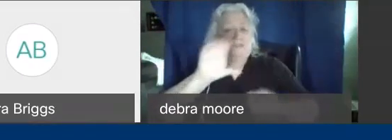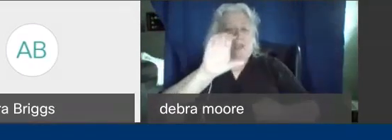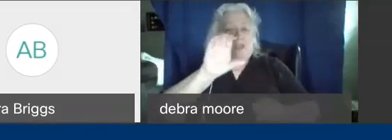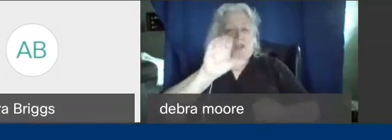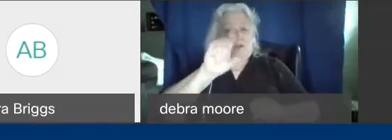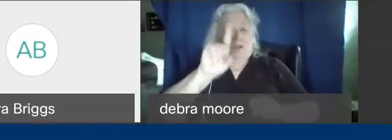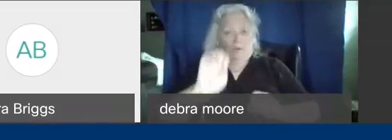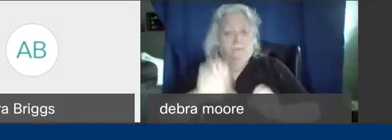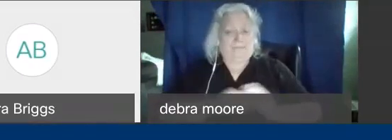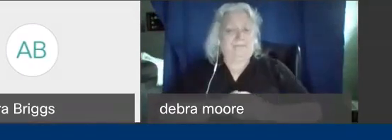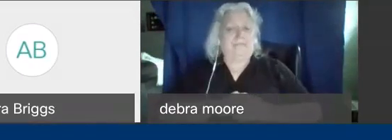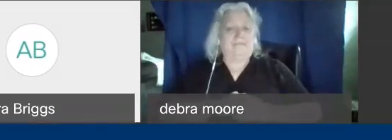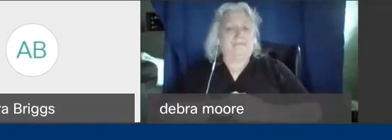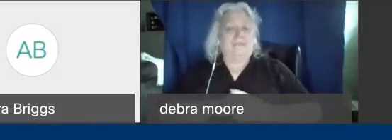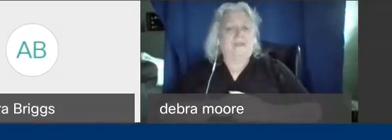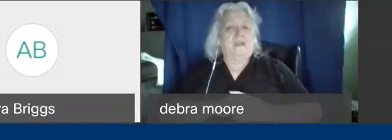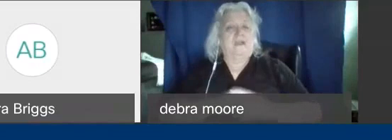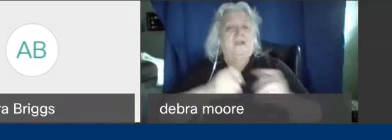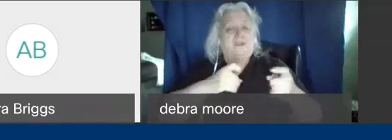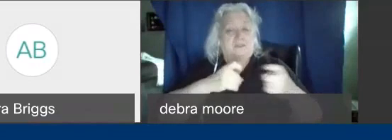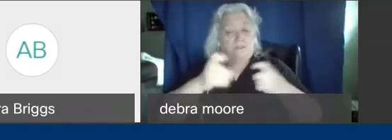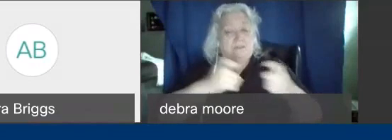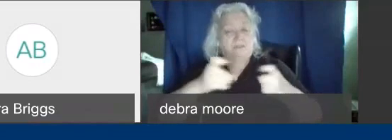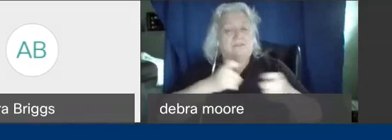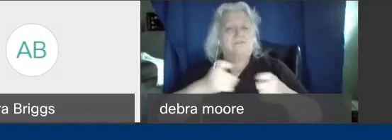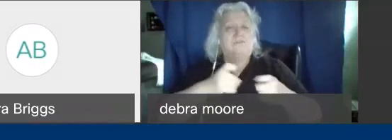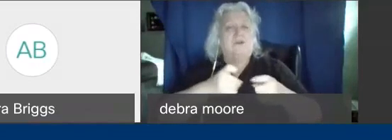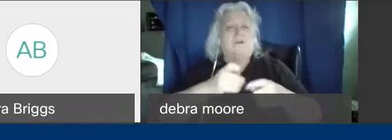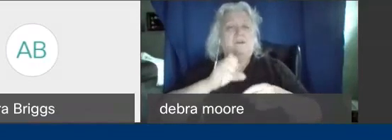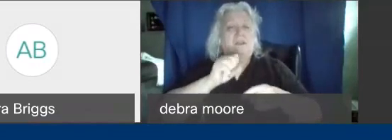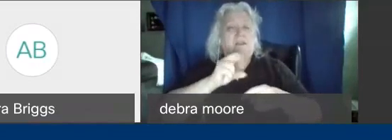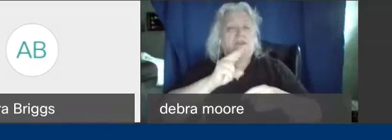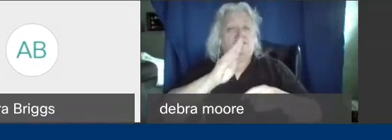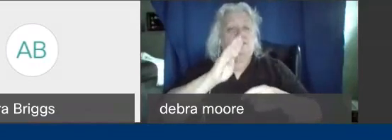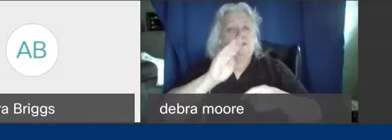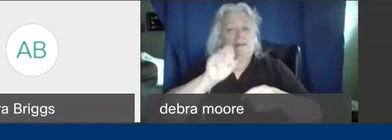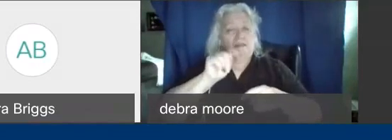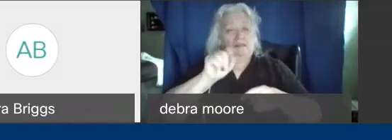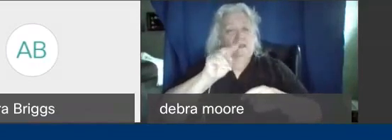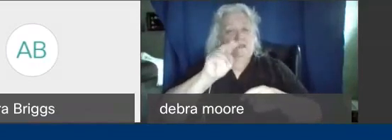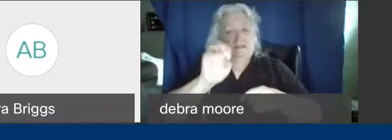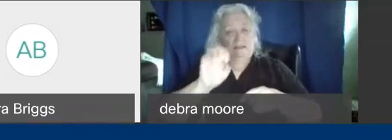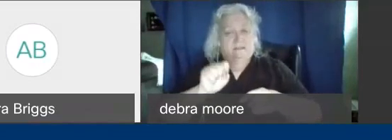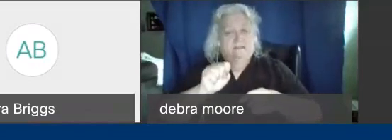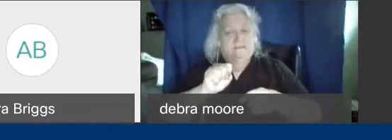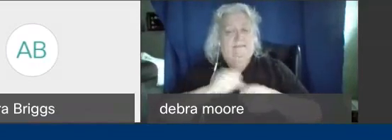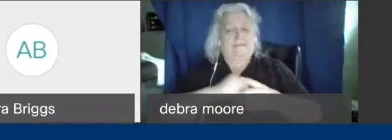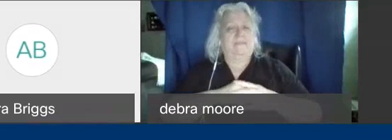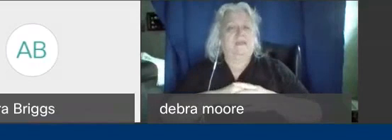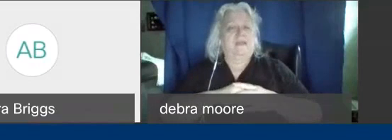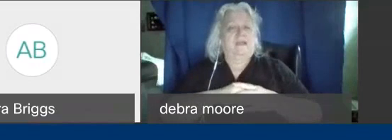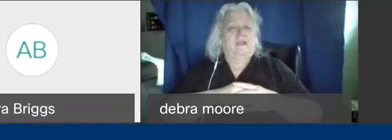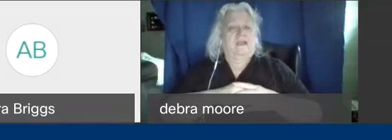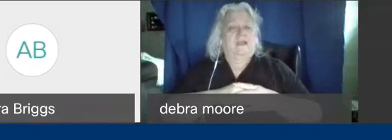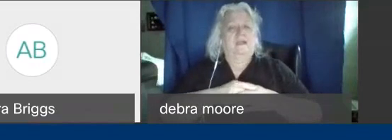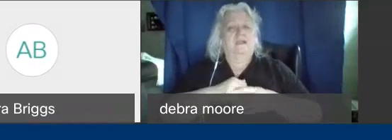Okay, so controlled substances, and drug possession under Texas law. So controlled